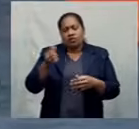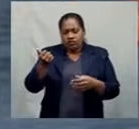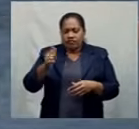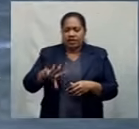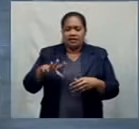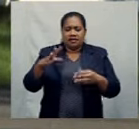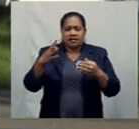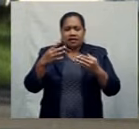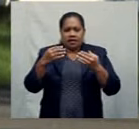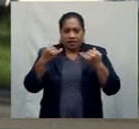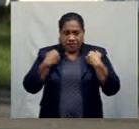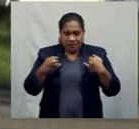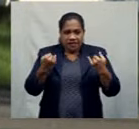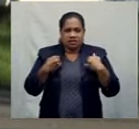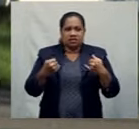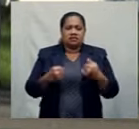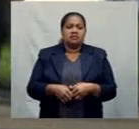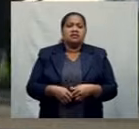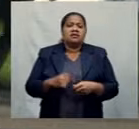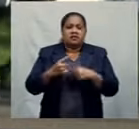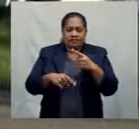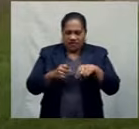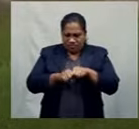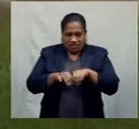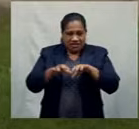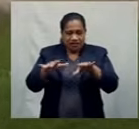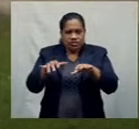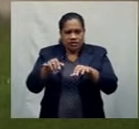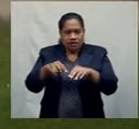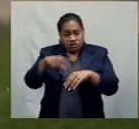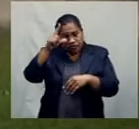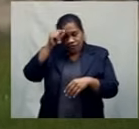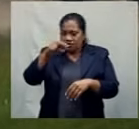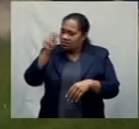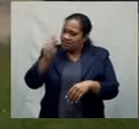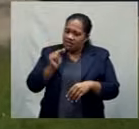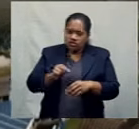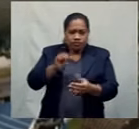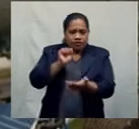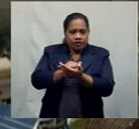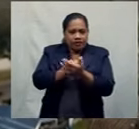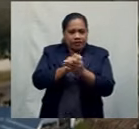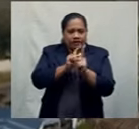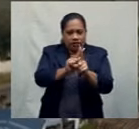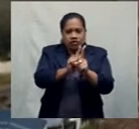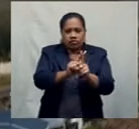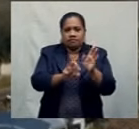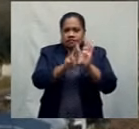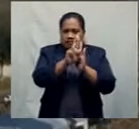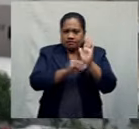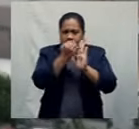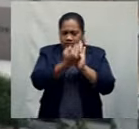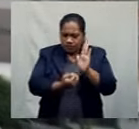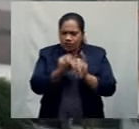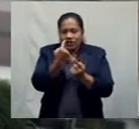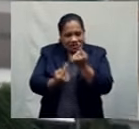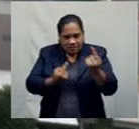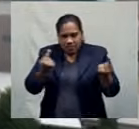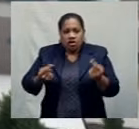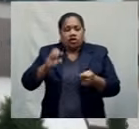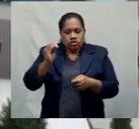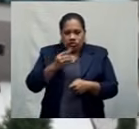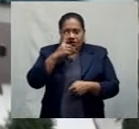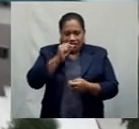effectively work in minimizing transmission. Fijians need to strictly adhere to these measures at the individual level in order for it to